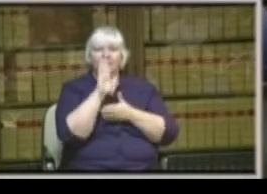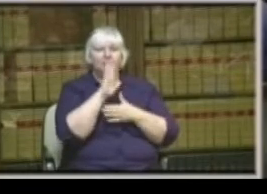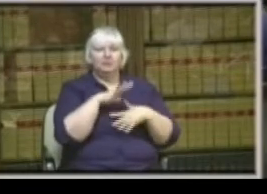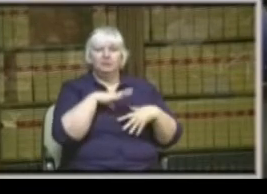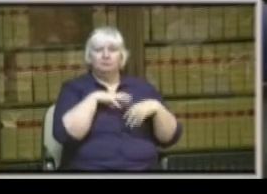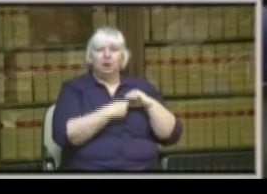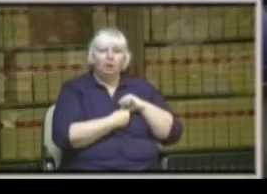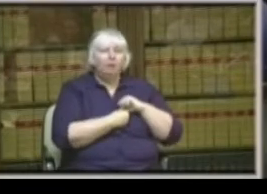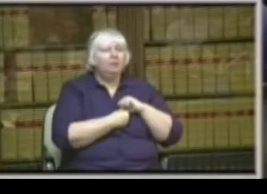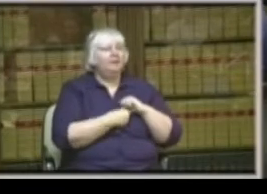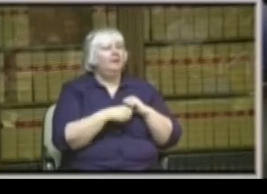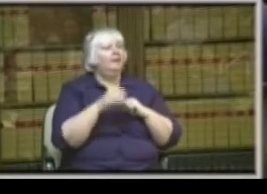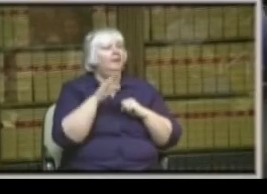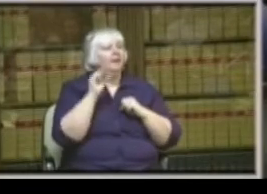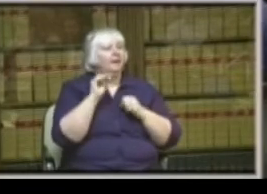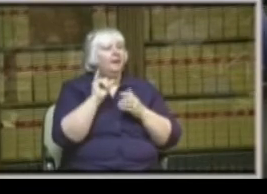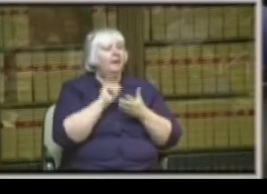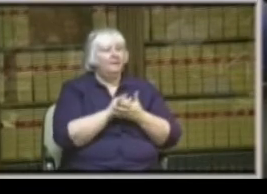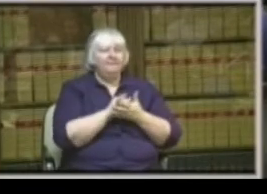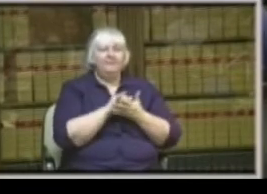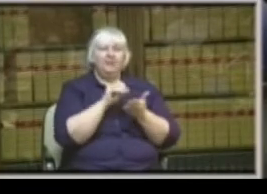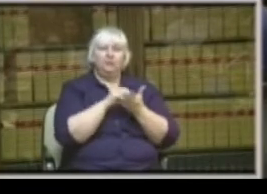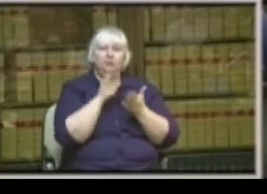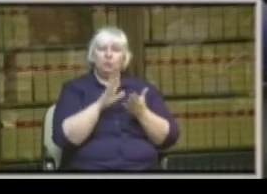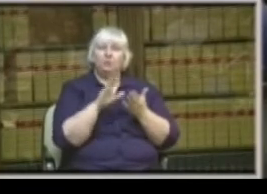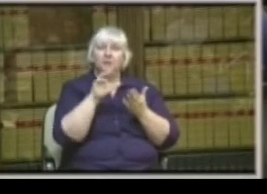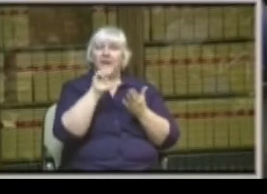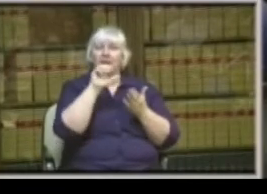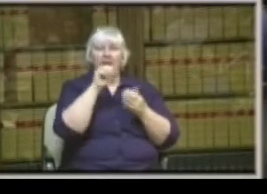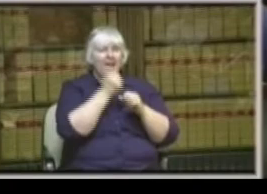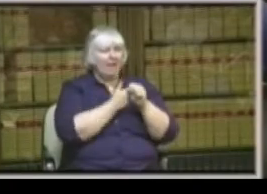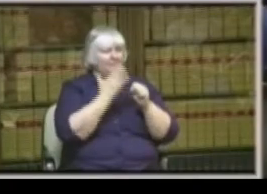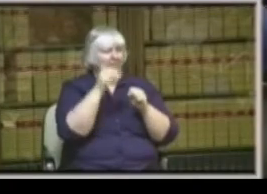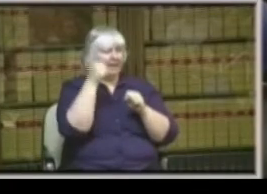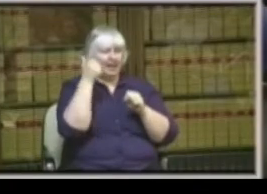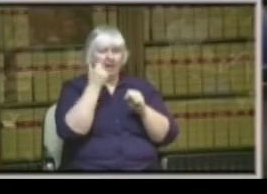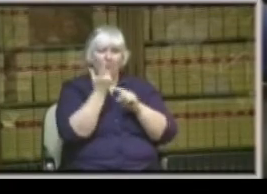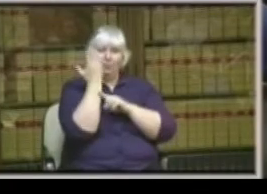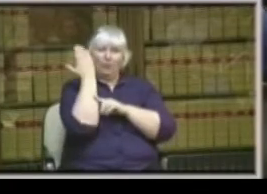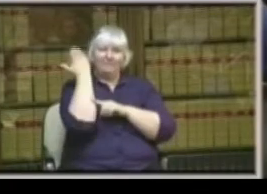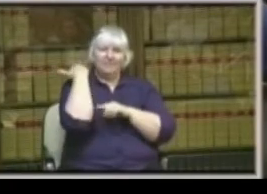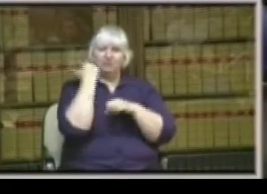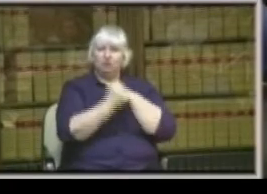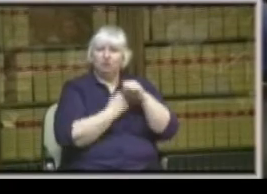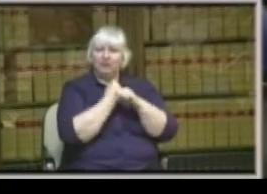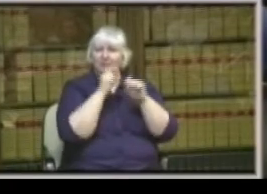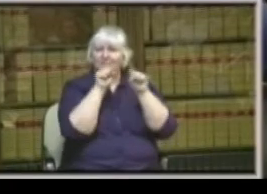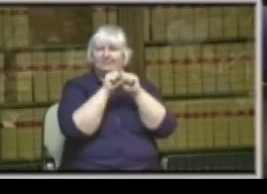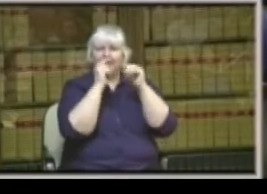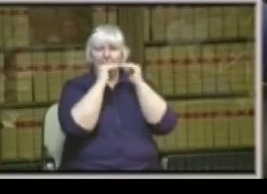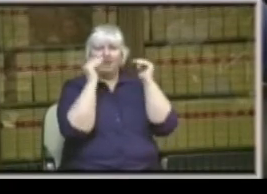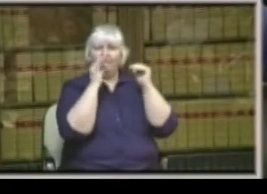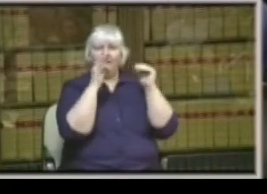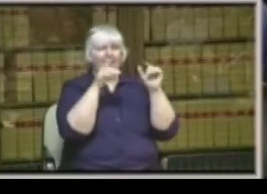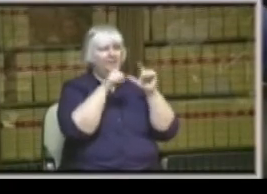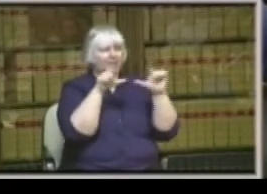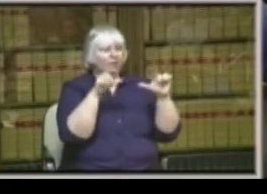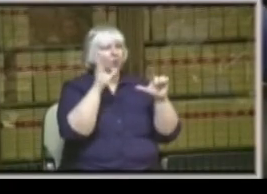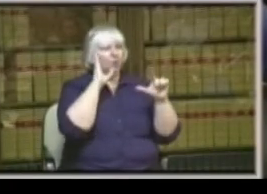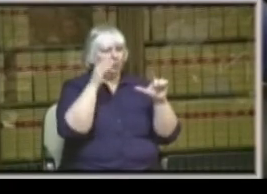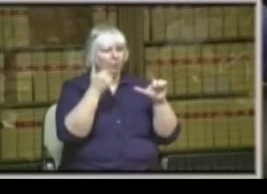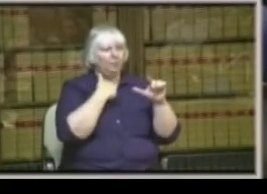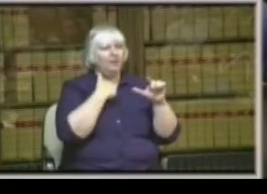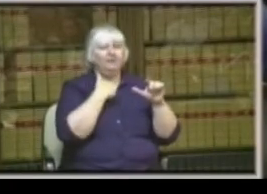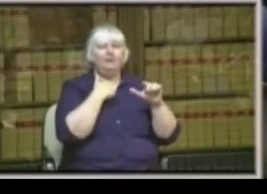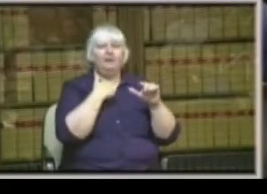of a year, and these were students that otherwise in previous years, you know, same level of language would have gone on and